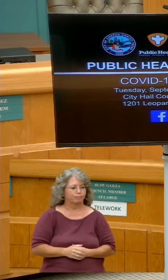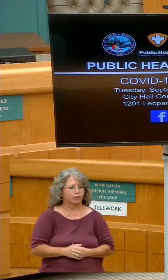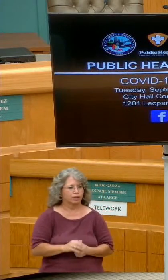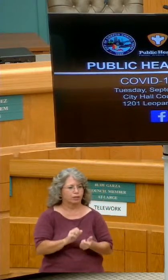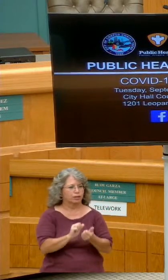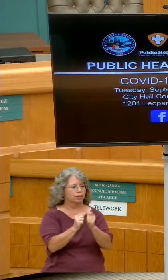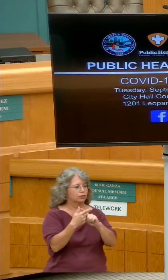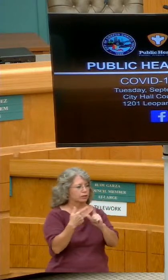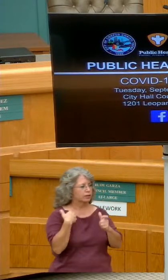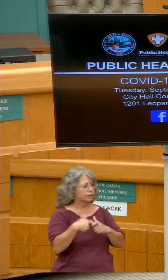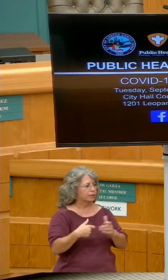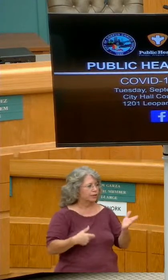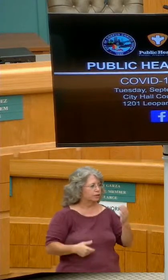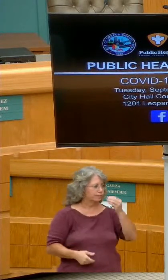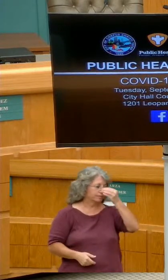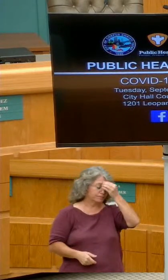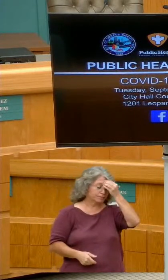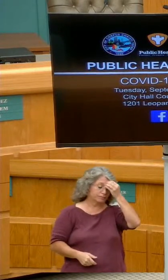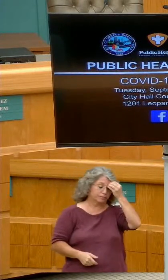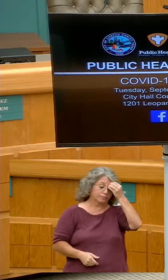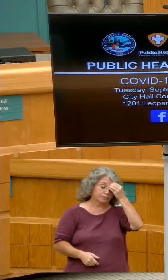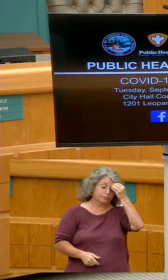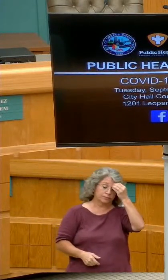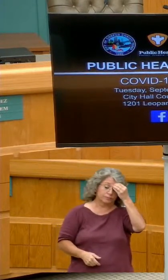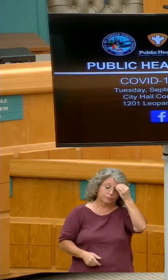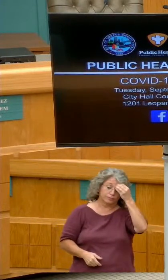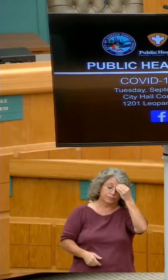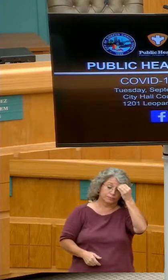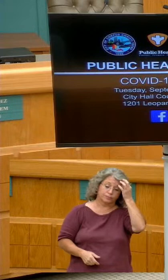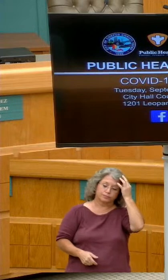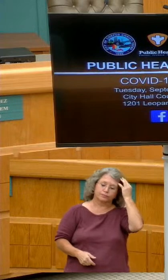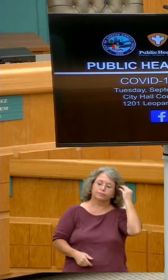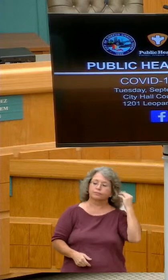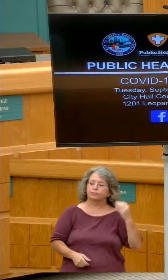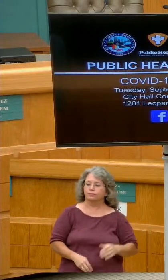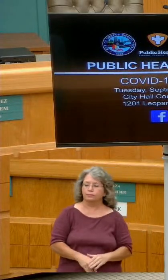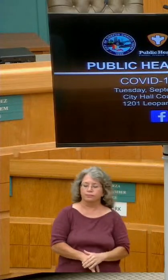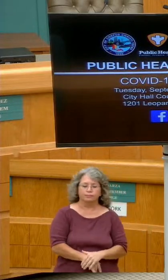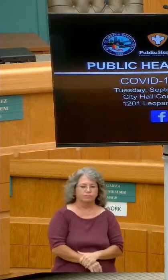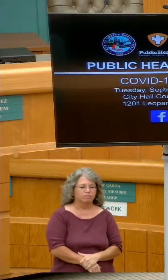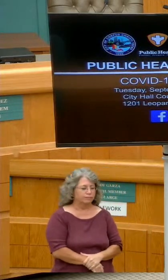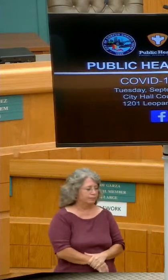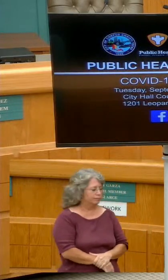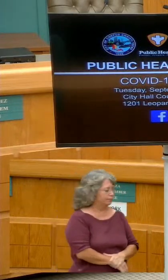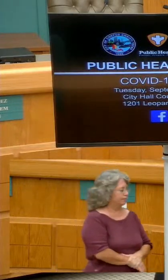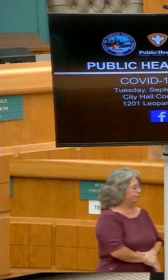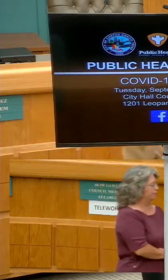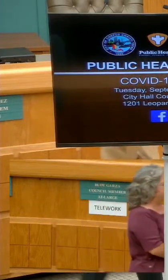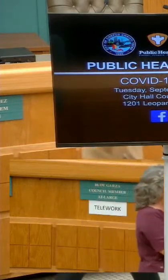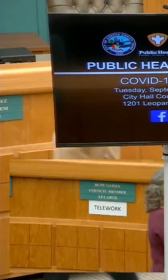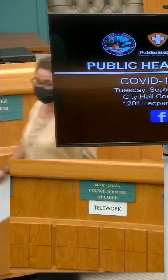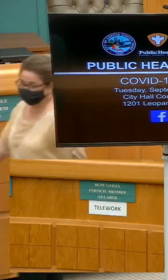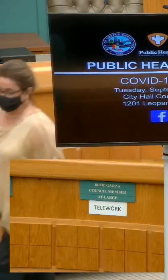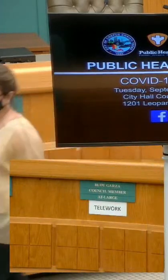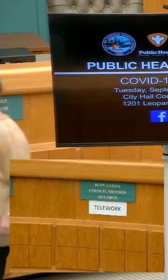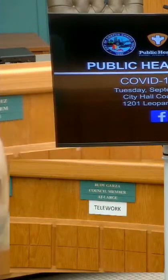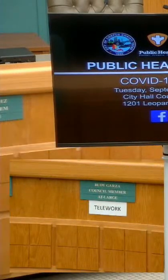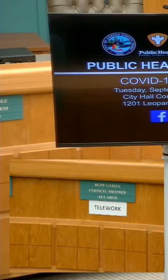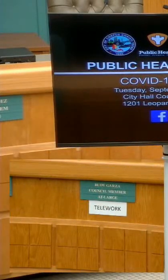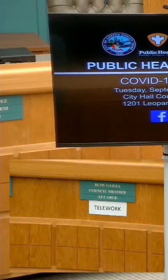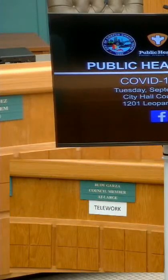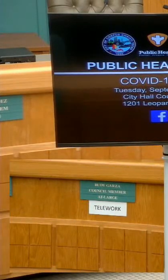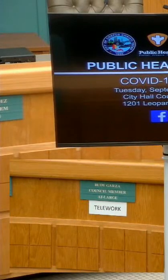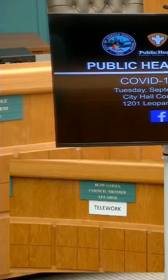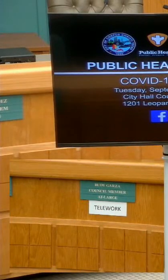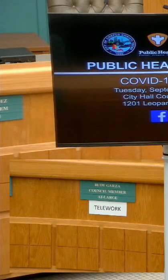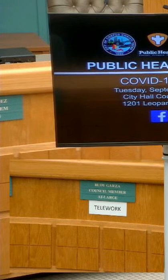El fin de semana del Día de Trabajo atrajo a muchos turistas de diferentes partes de nuestro país, por lo que el Departamento de Salud Pública le pide que monitoree su salud,